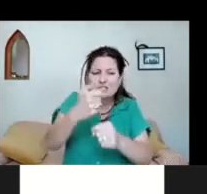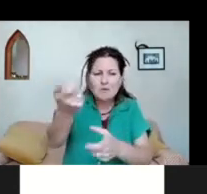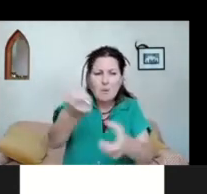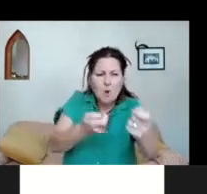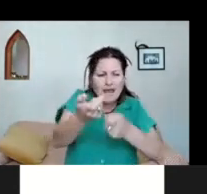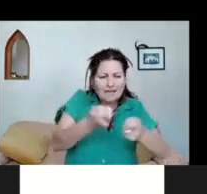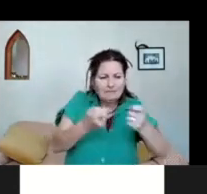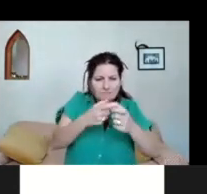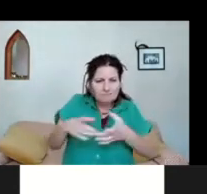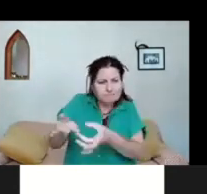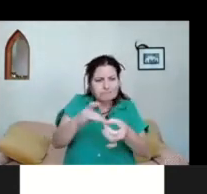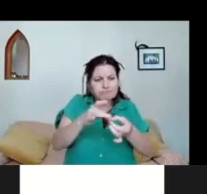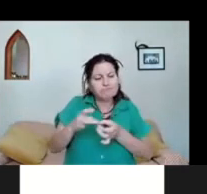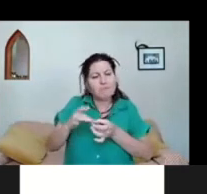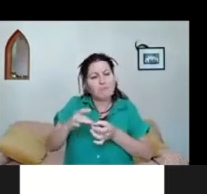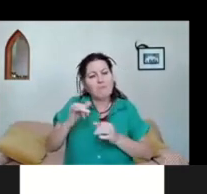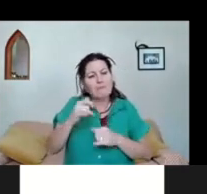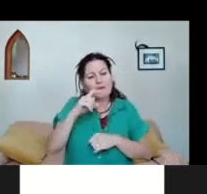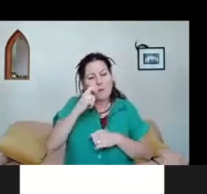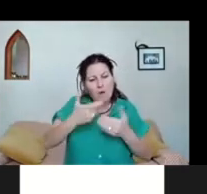Well, thank you.